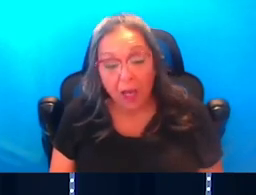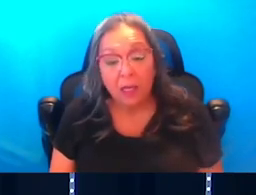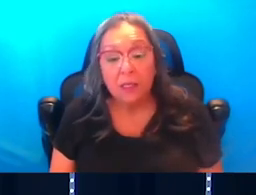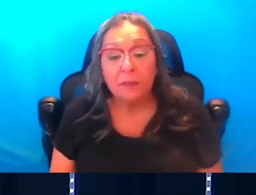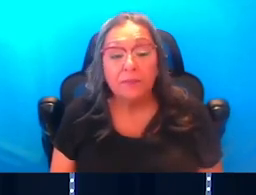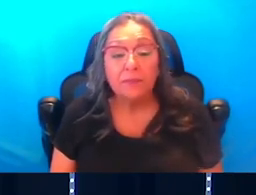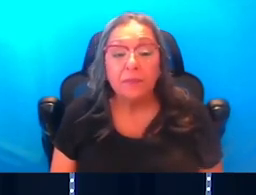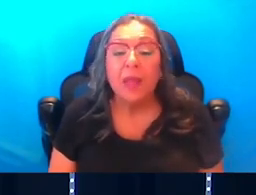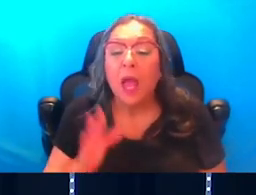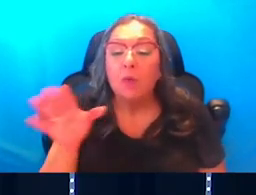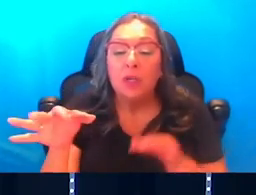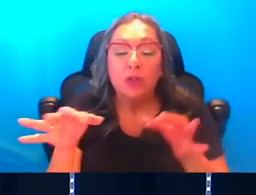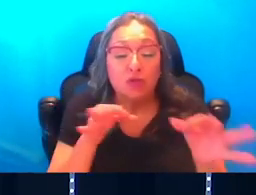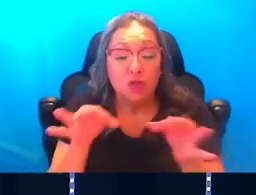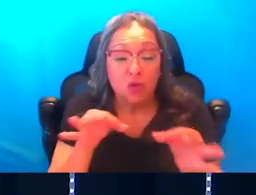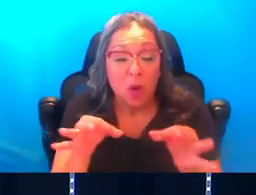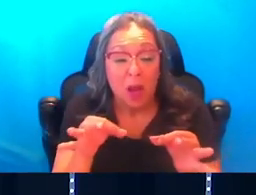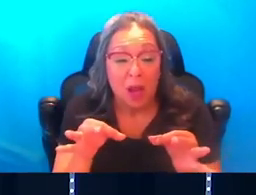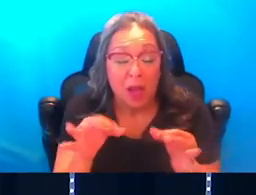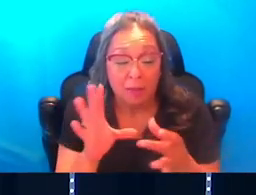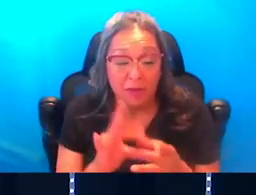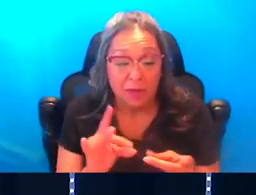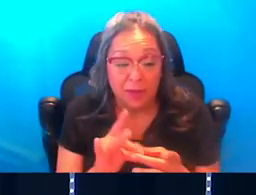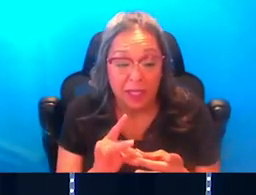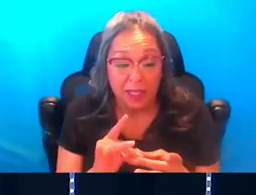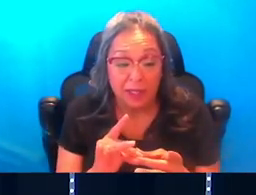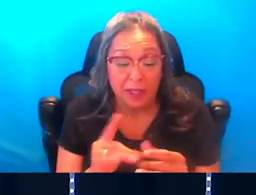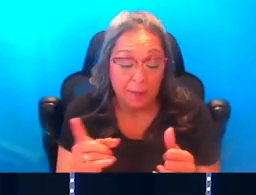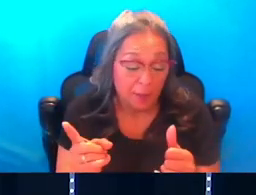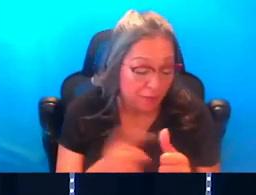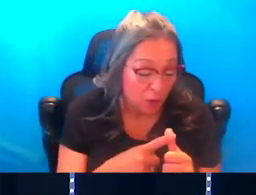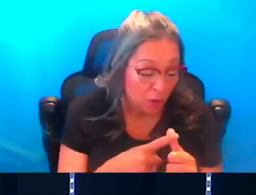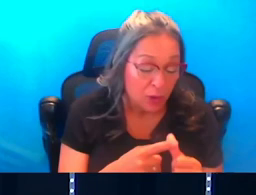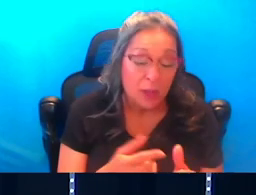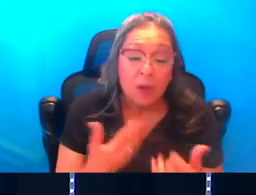I'm gonna describe a couple things to you, but I'm gonna take you through a prayer right now.